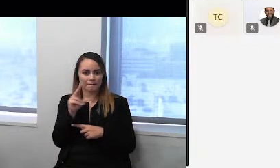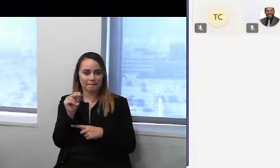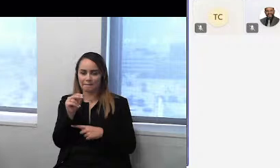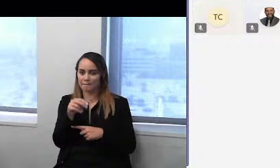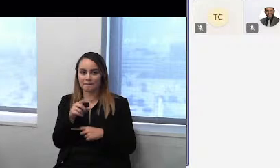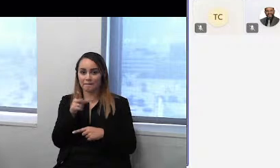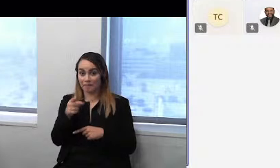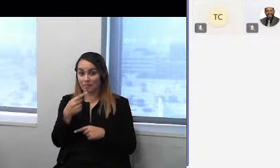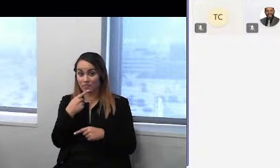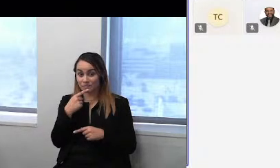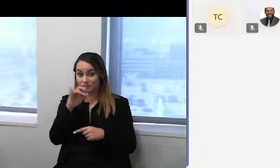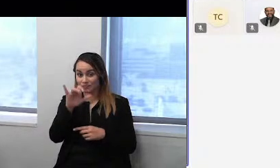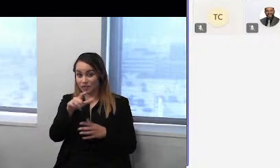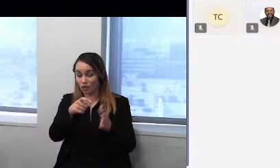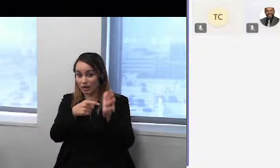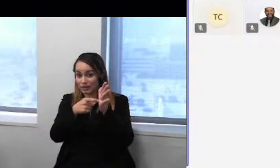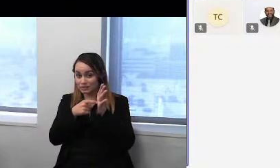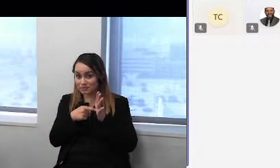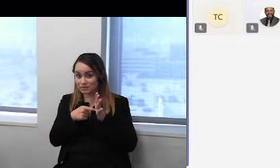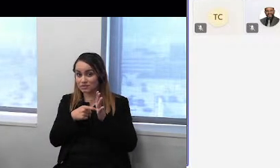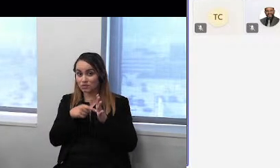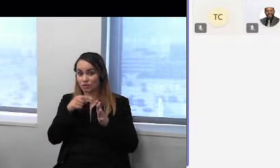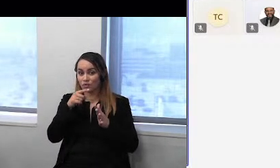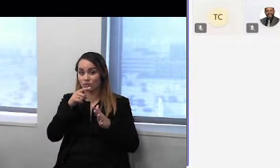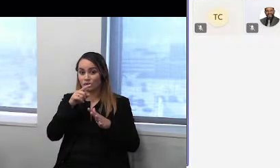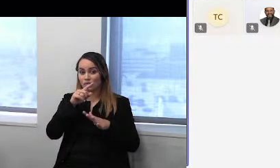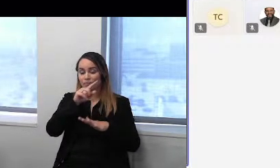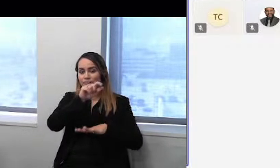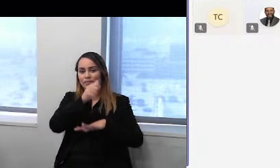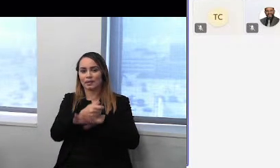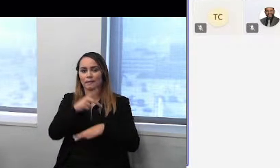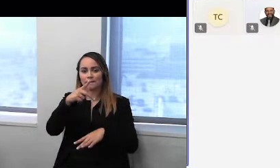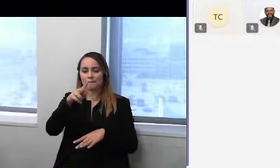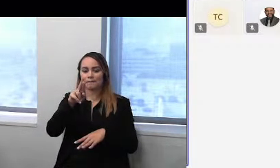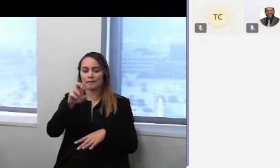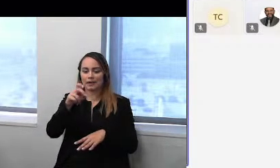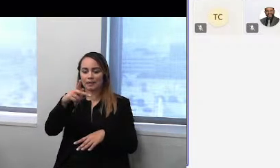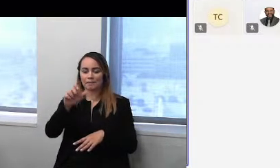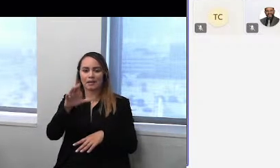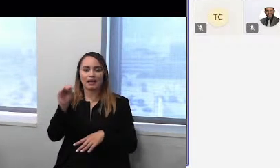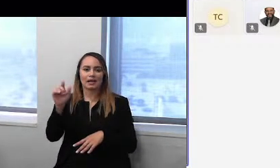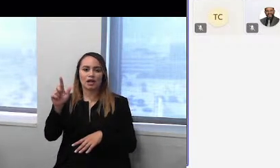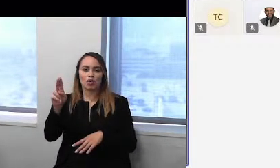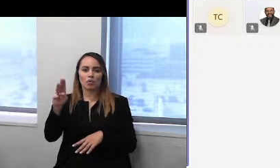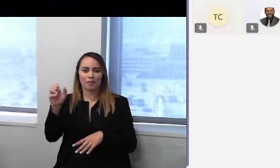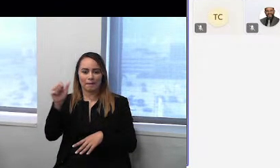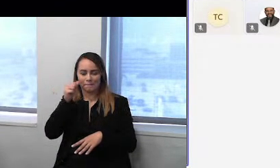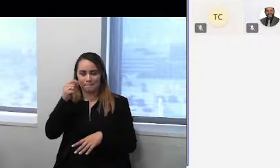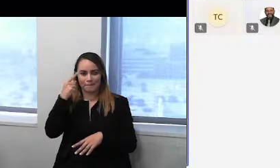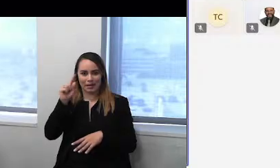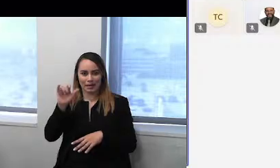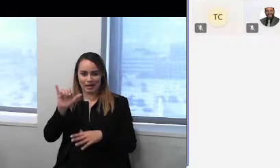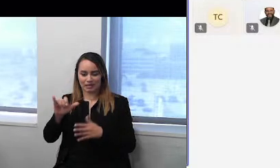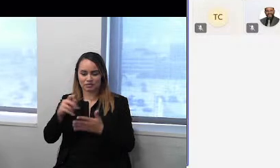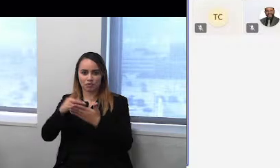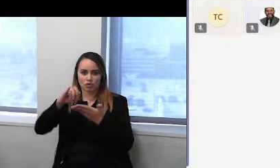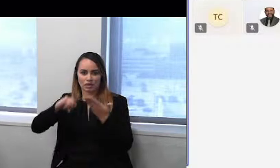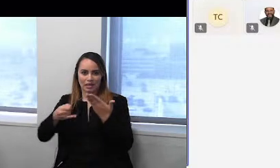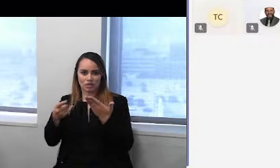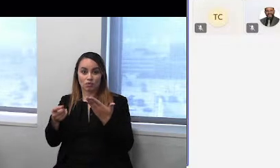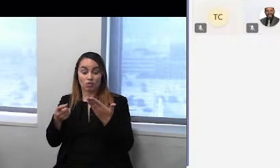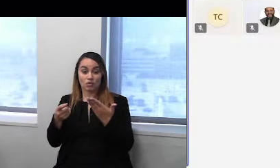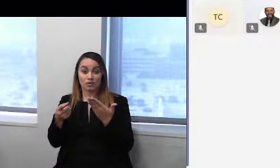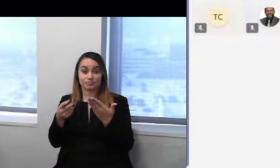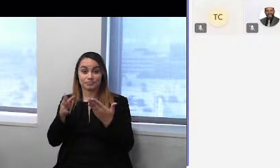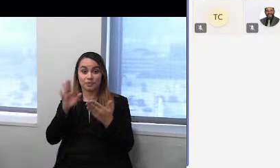those requirements are imposed by PREPA and now LUMA on these projects, they don't make them more expensive? No,